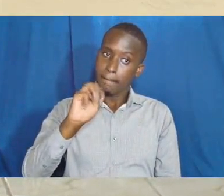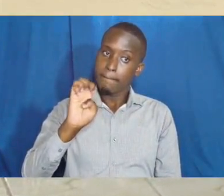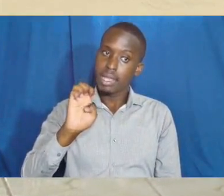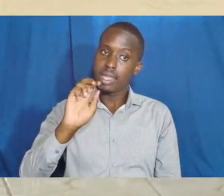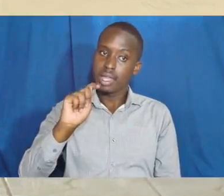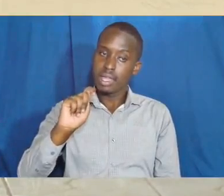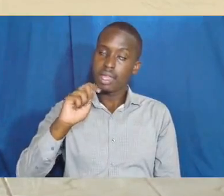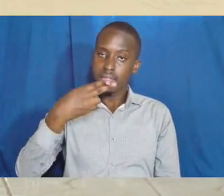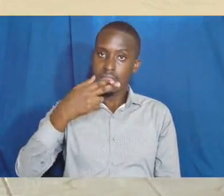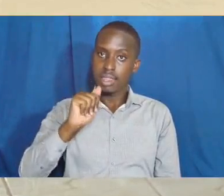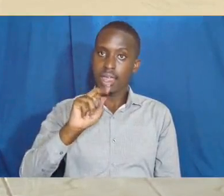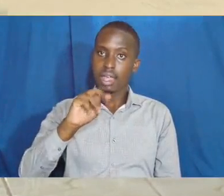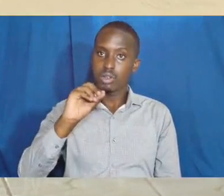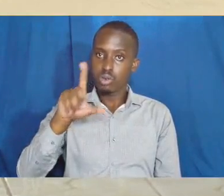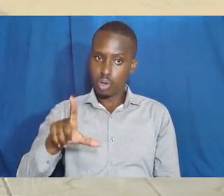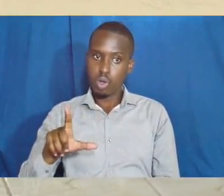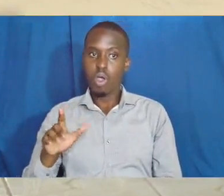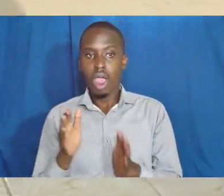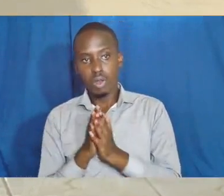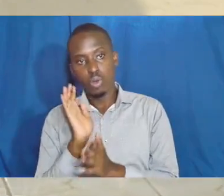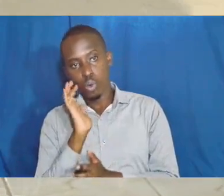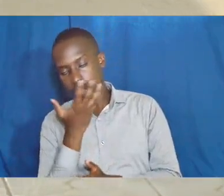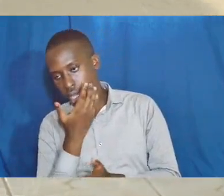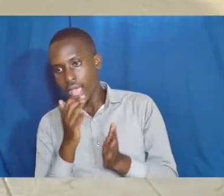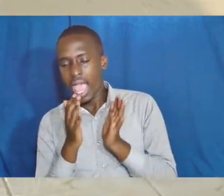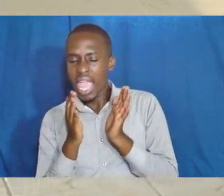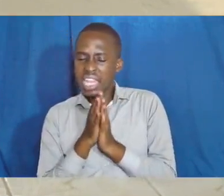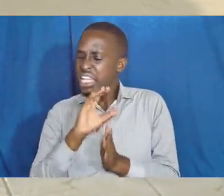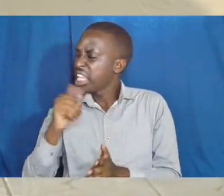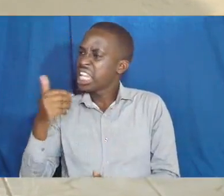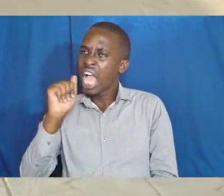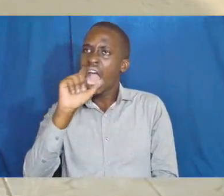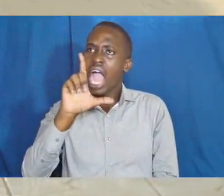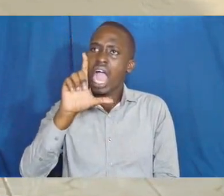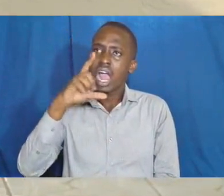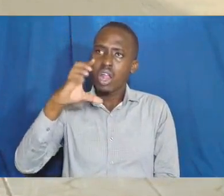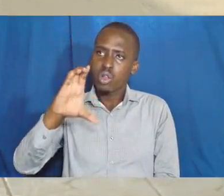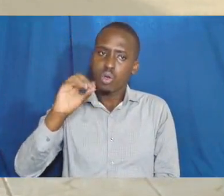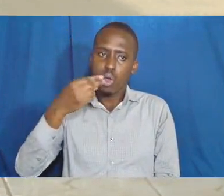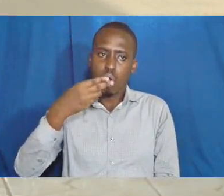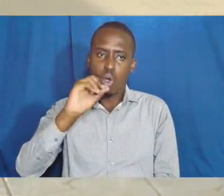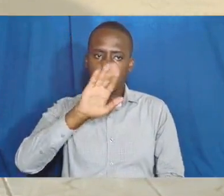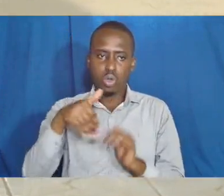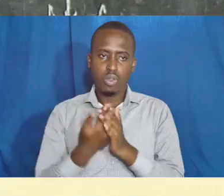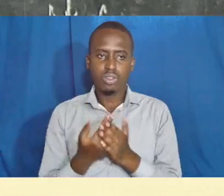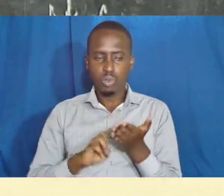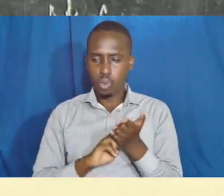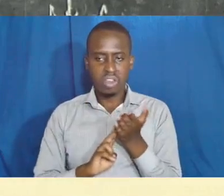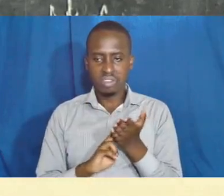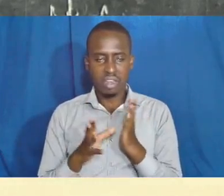water, or methanol and water, or any other type of alcohol, the common alcohols that we use.